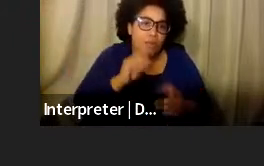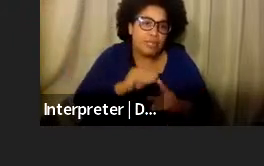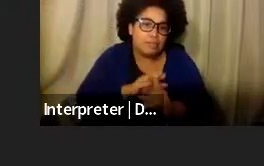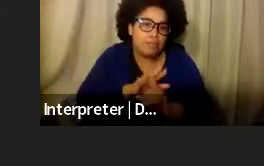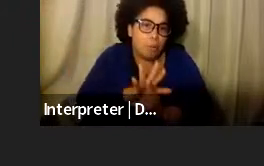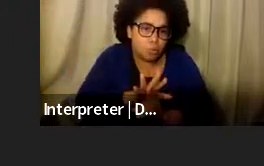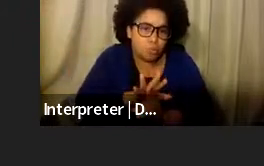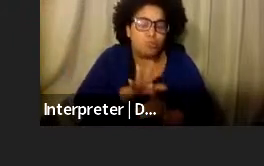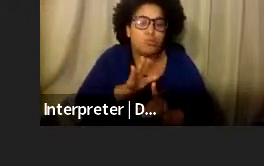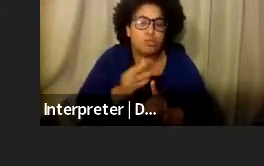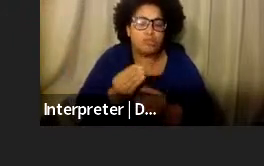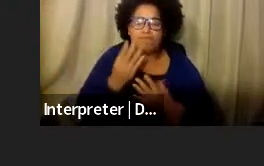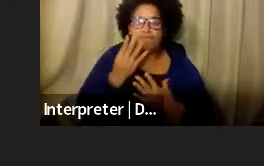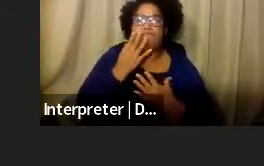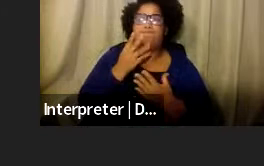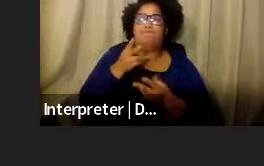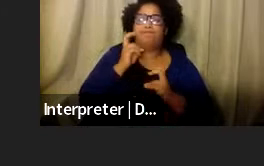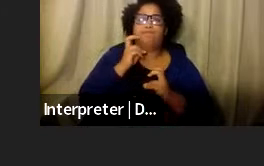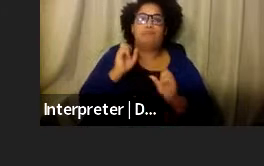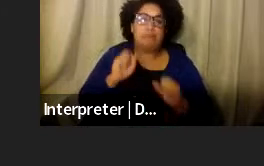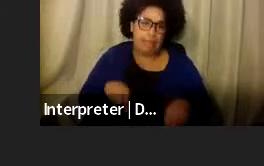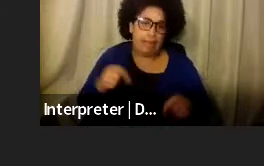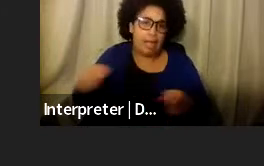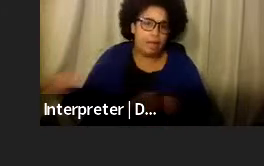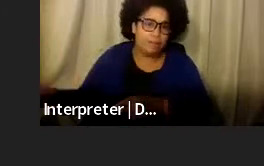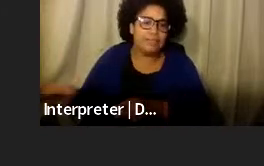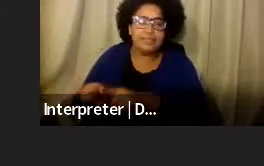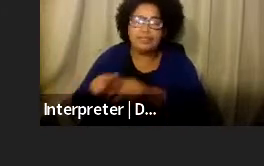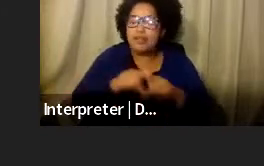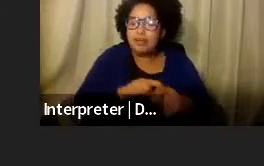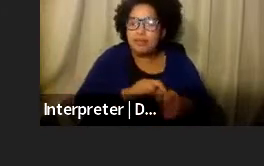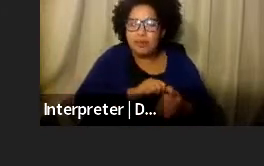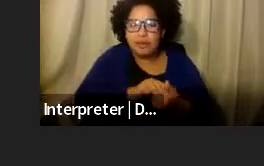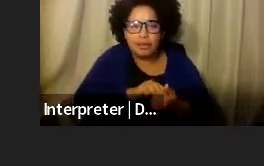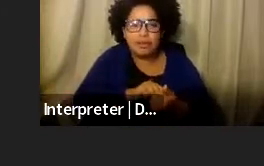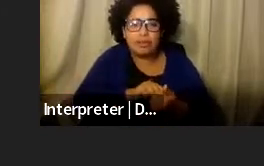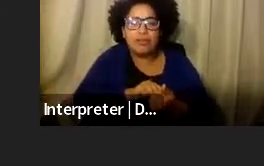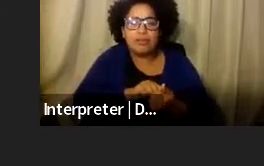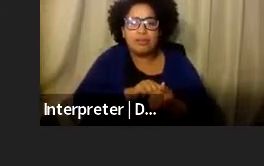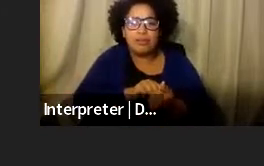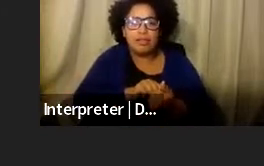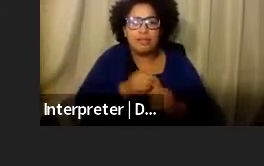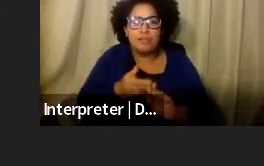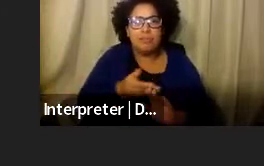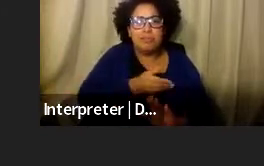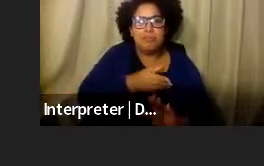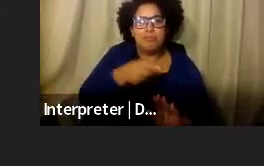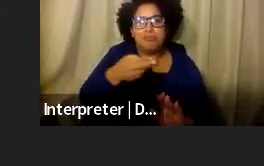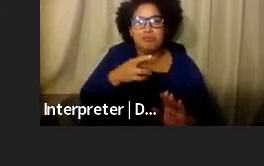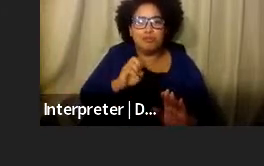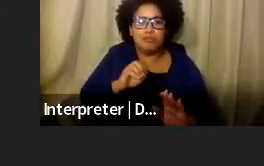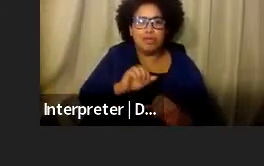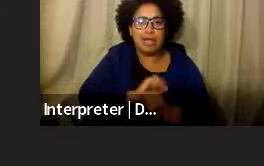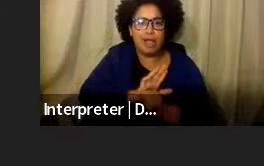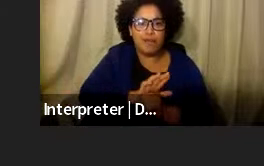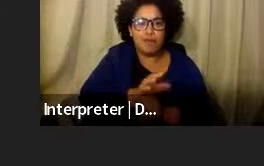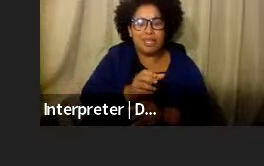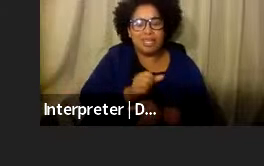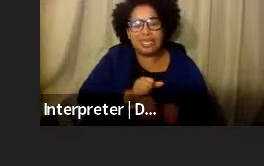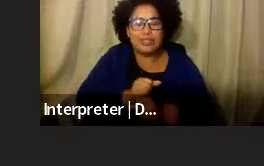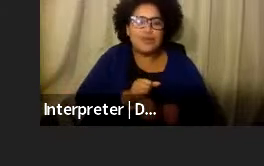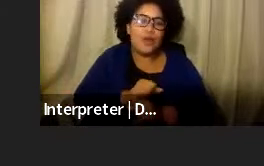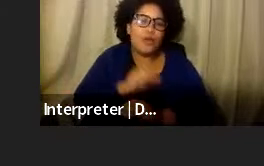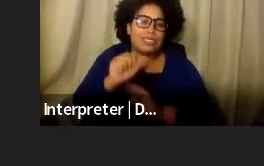exposed. Similar to in the pre-COVID times, we all used to get those seasonal